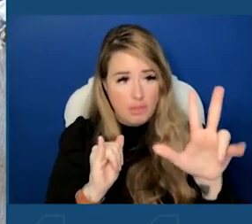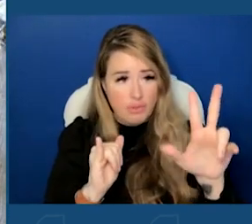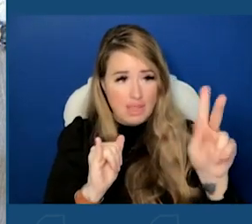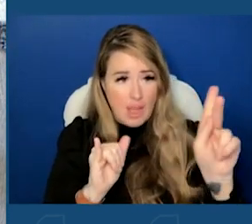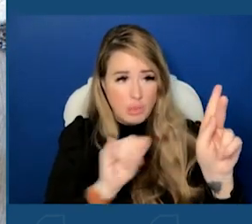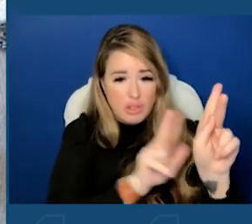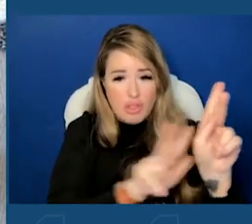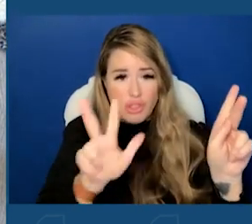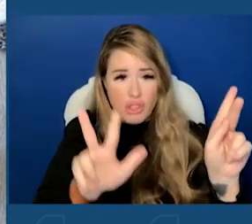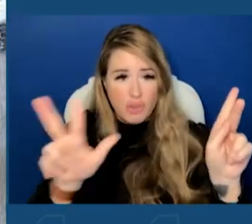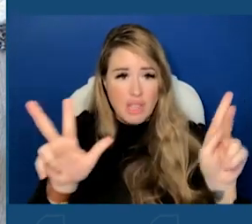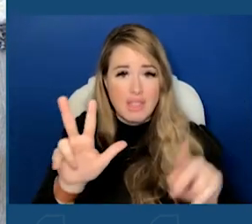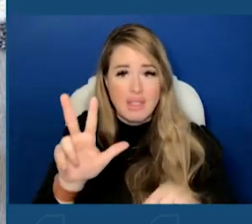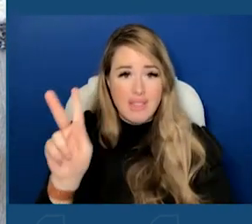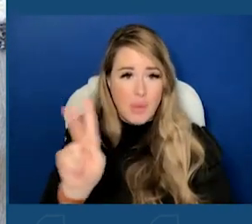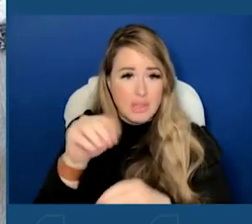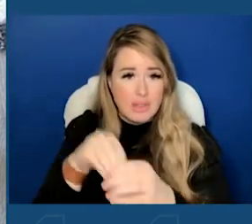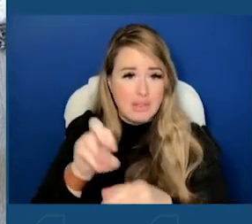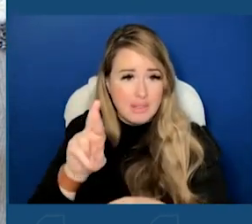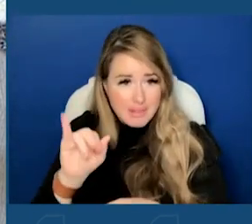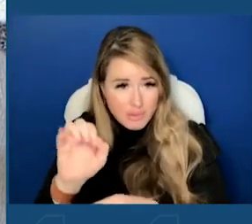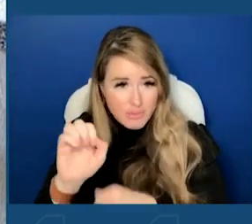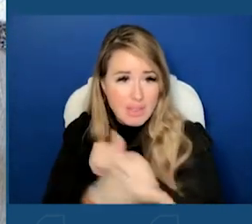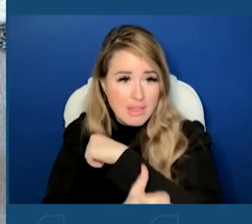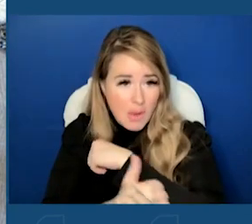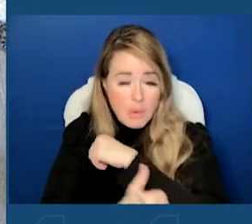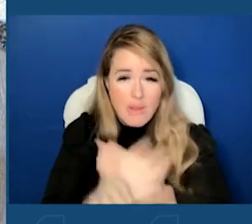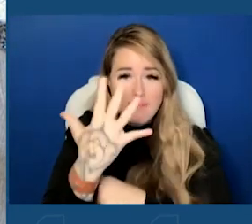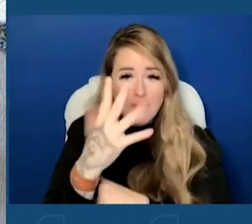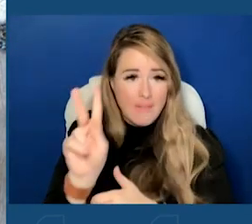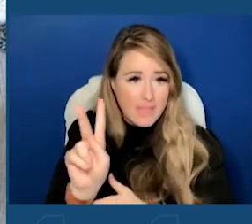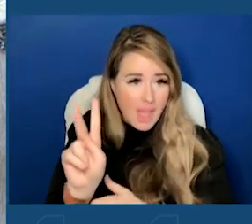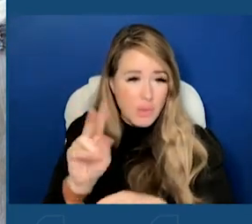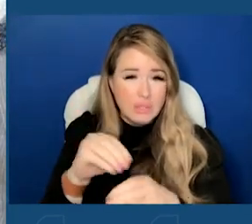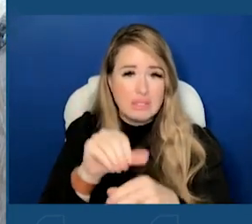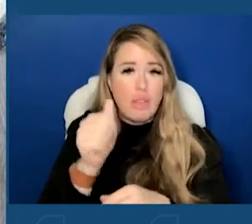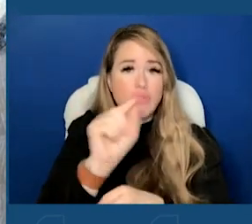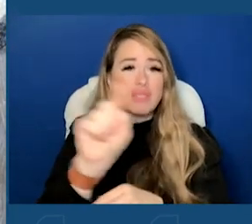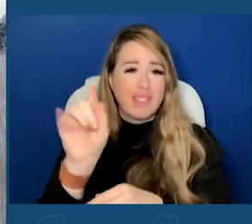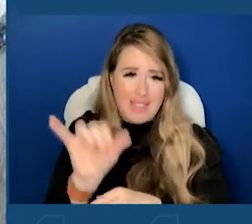about 7 in Niagara County, about 5,000 in Genesee County. So that seems to be